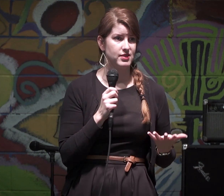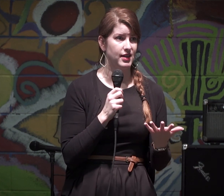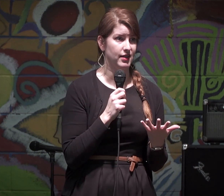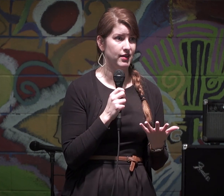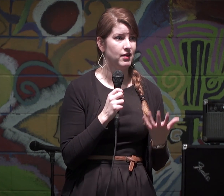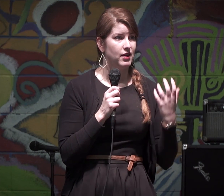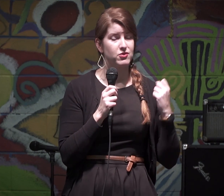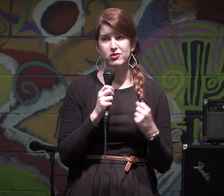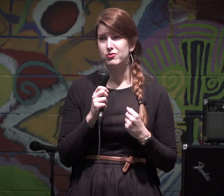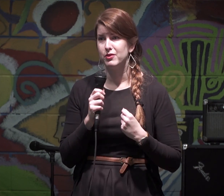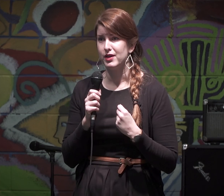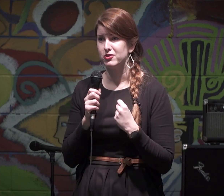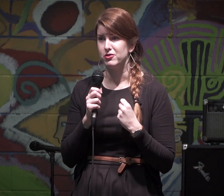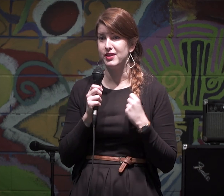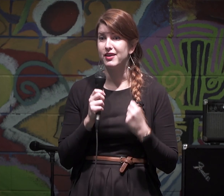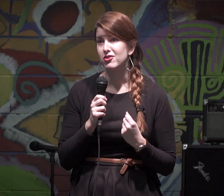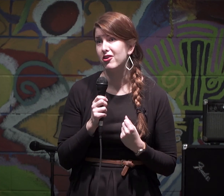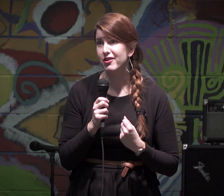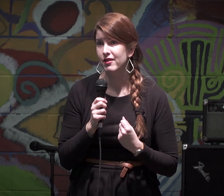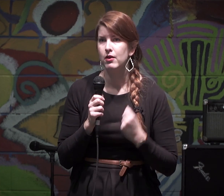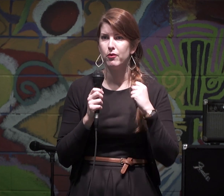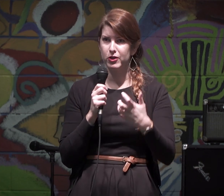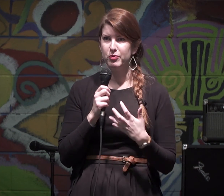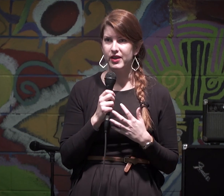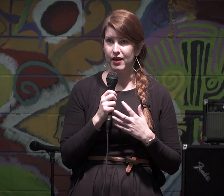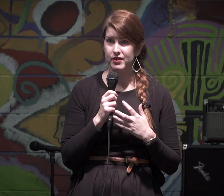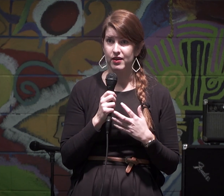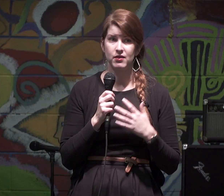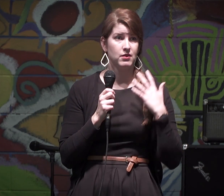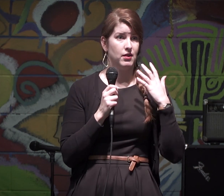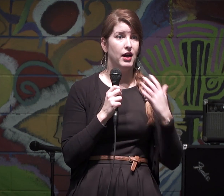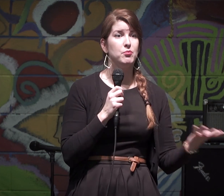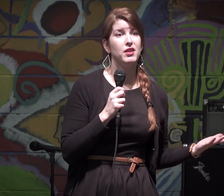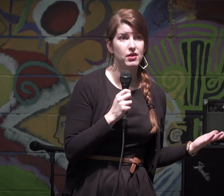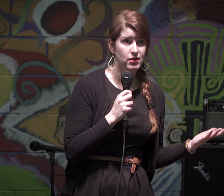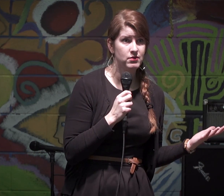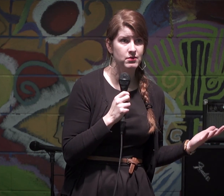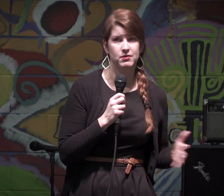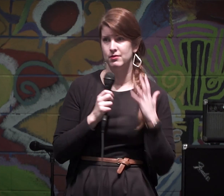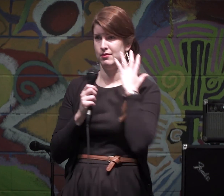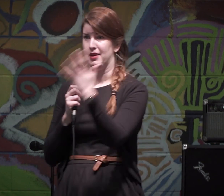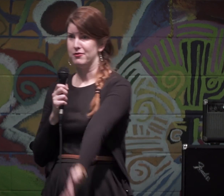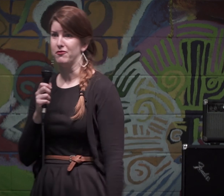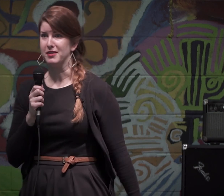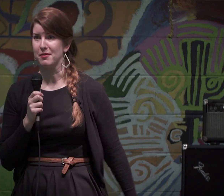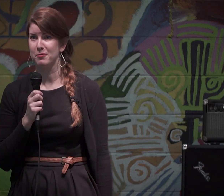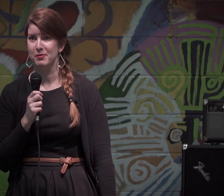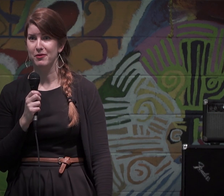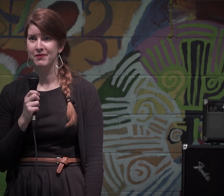they're understanding. And so I just really want you to take it to heart. What are you putting out there? Unplug,